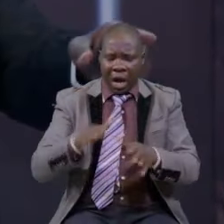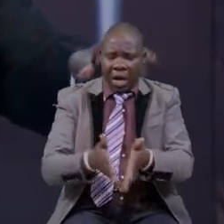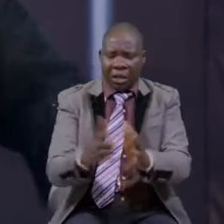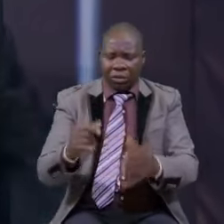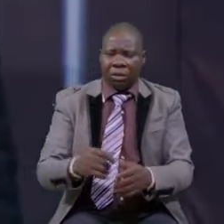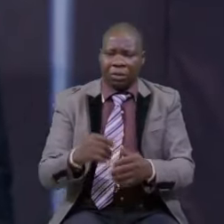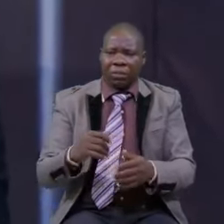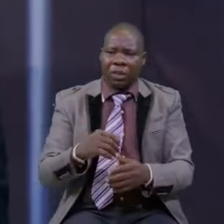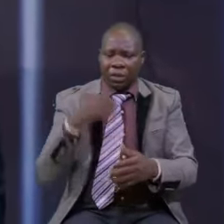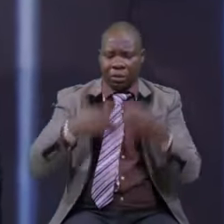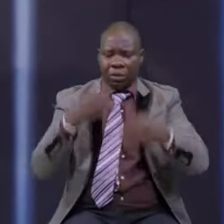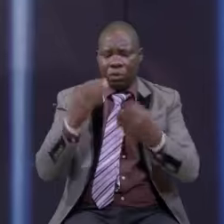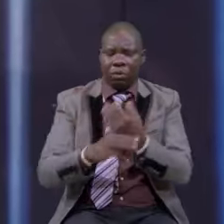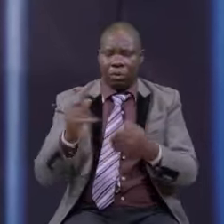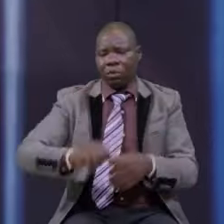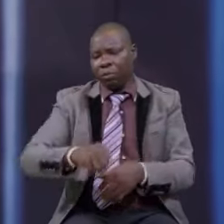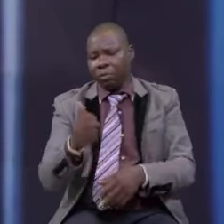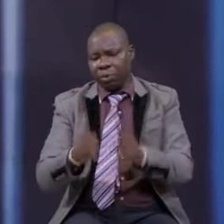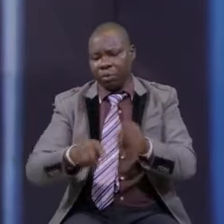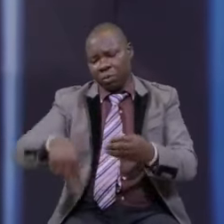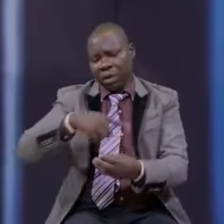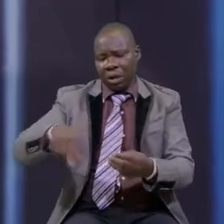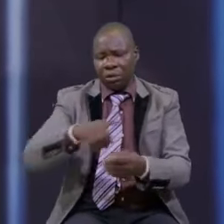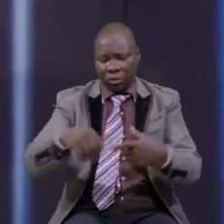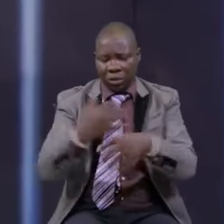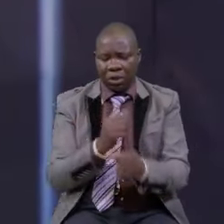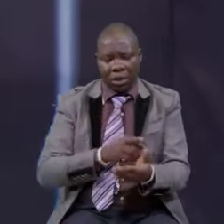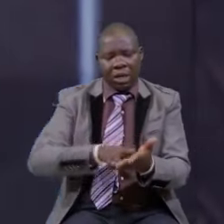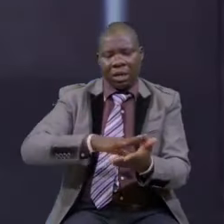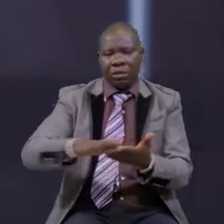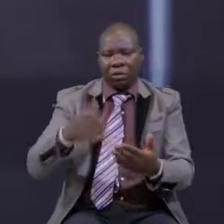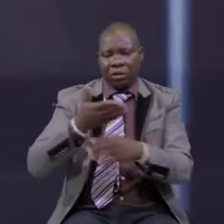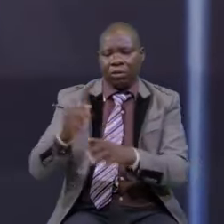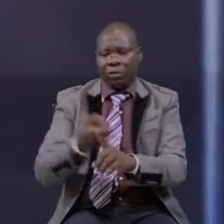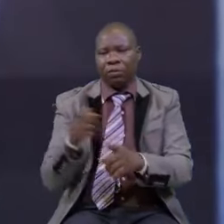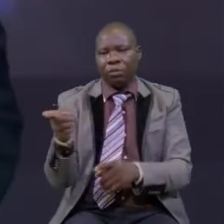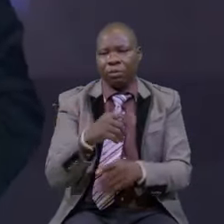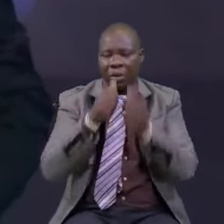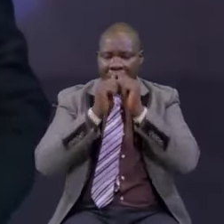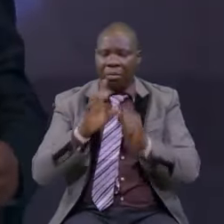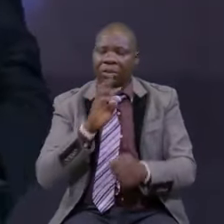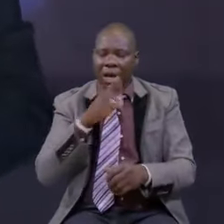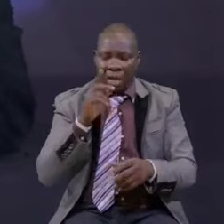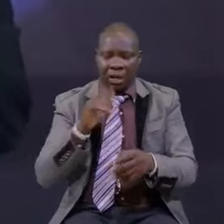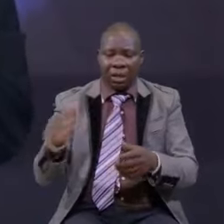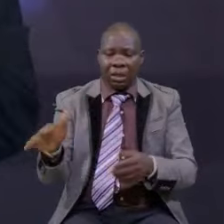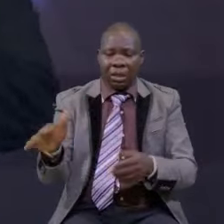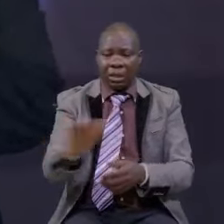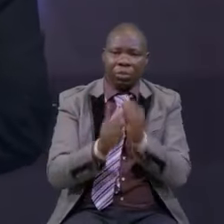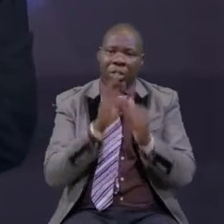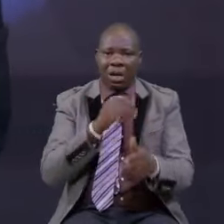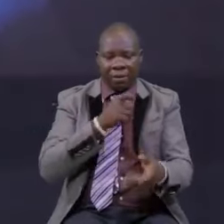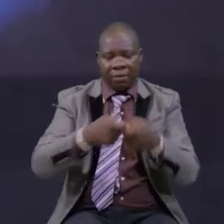the righteousness away from you. Blessed are they which are persecuted for